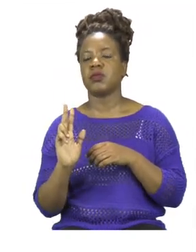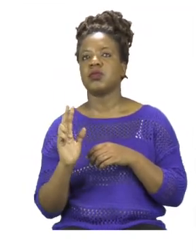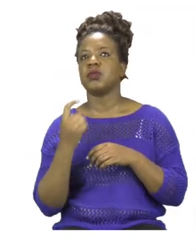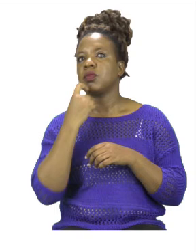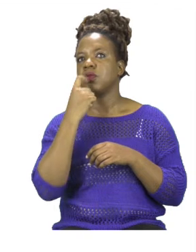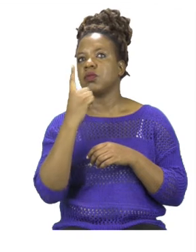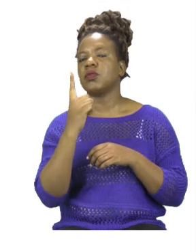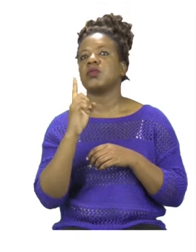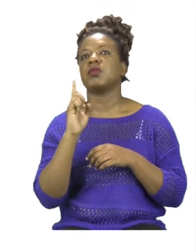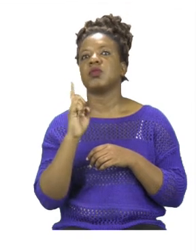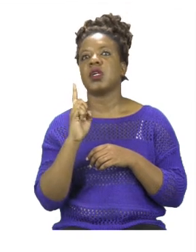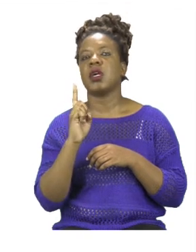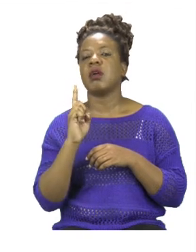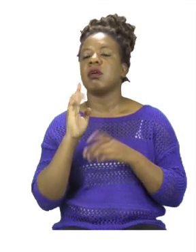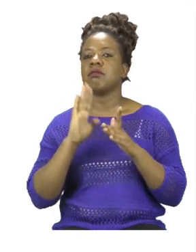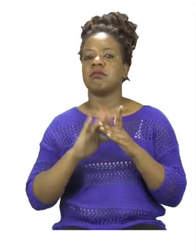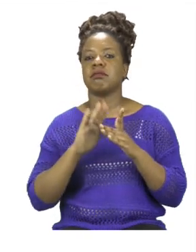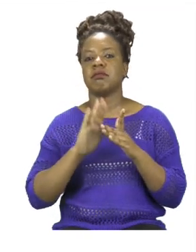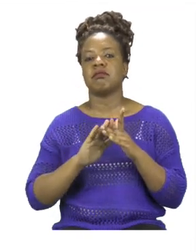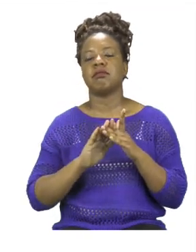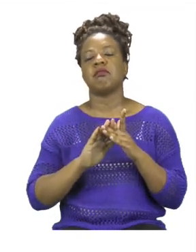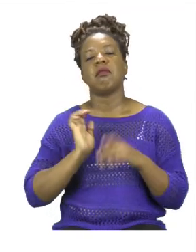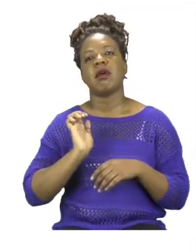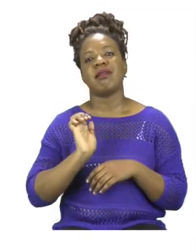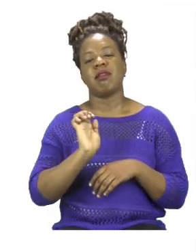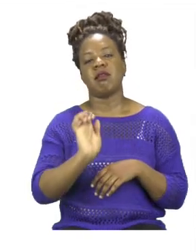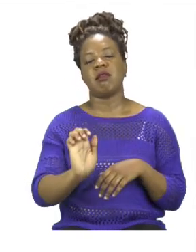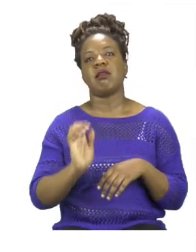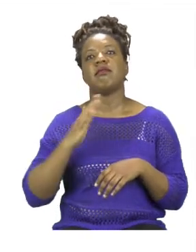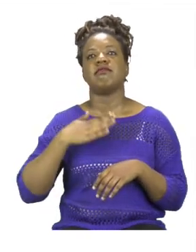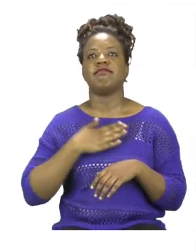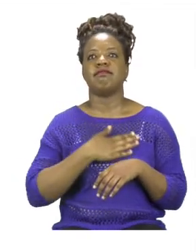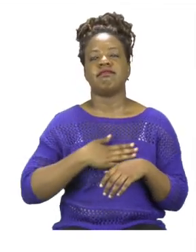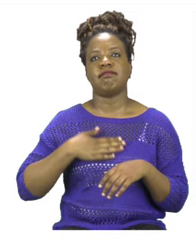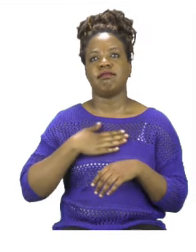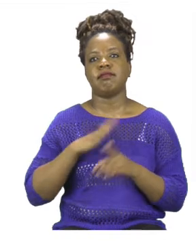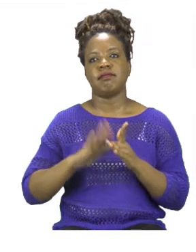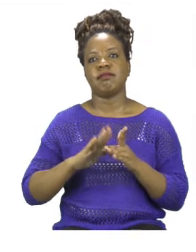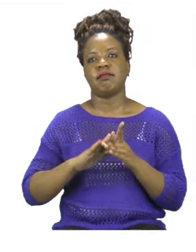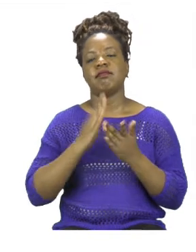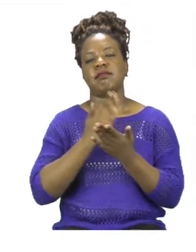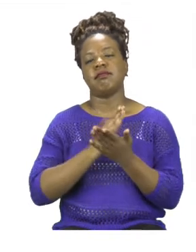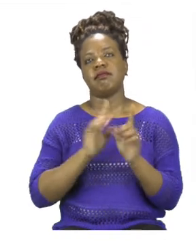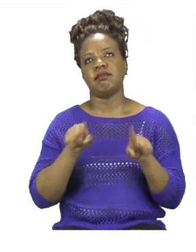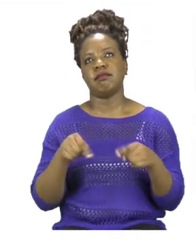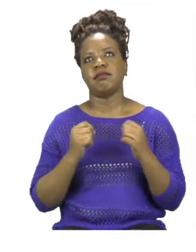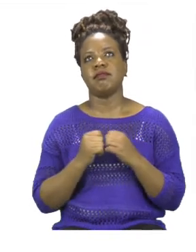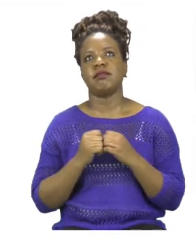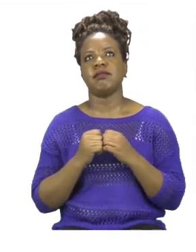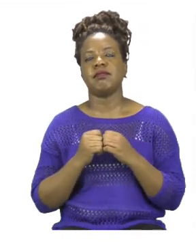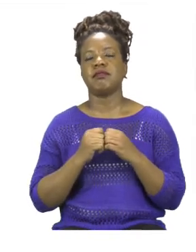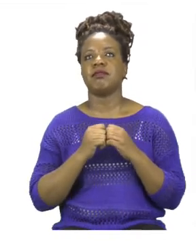their emotions or how they feel about something. The first example that I want to give you is on the